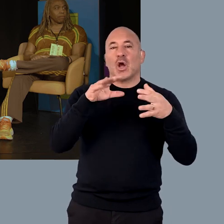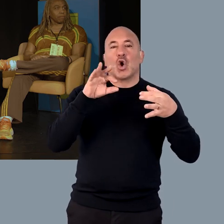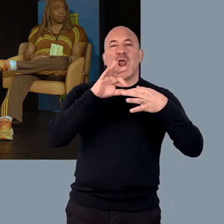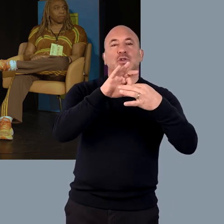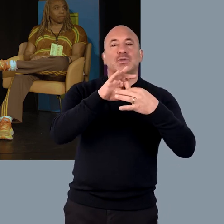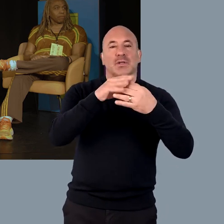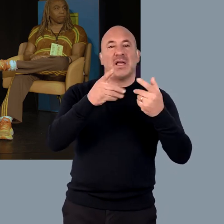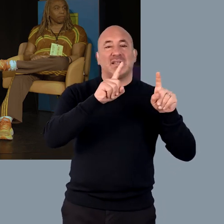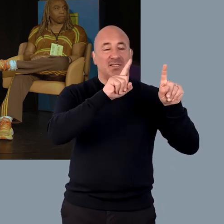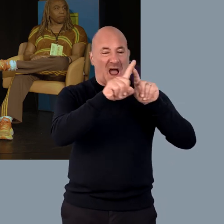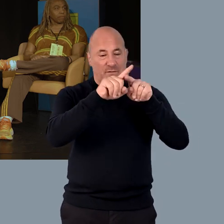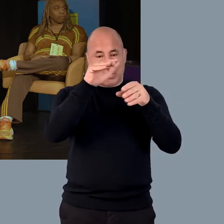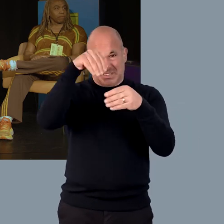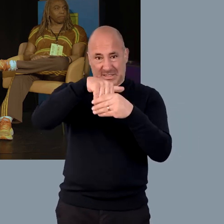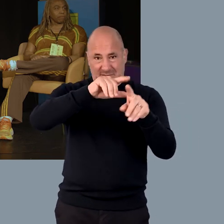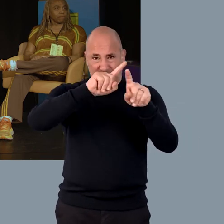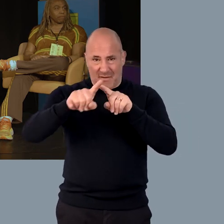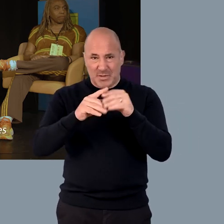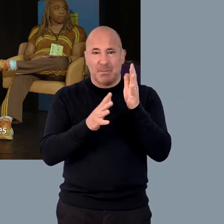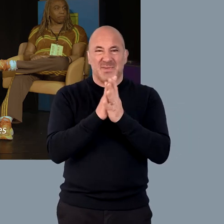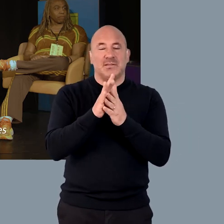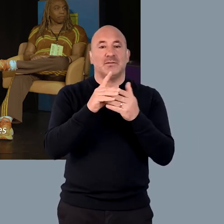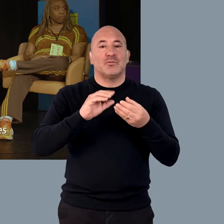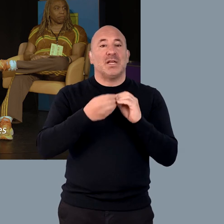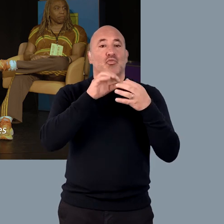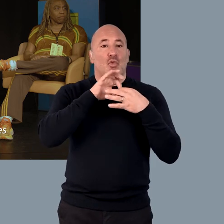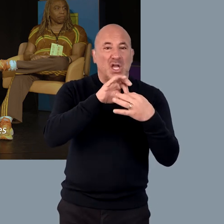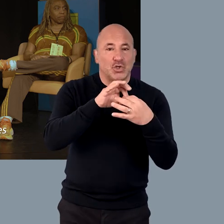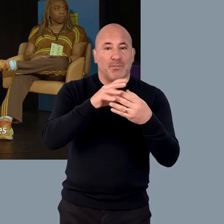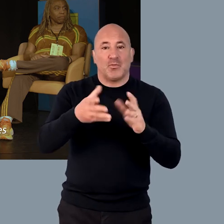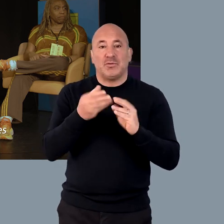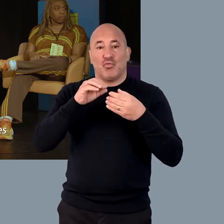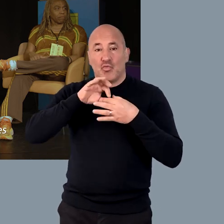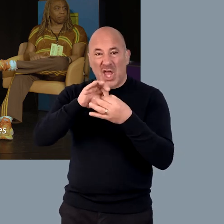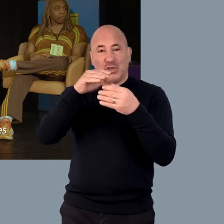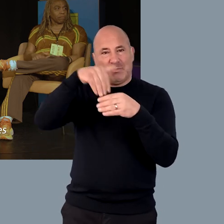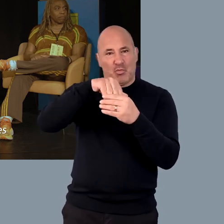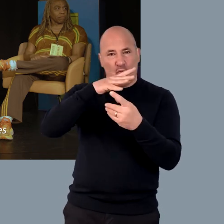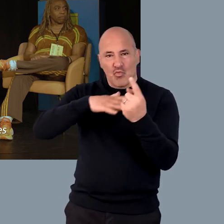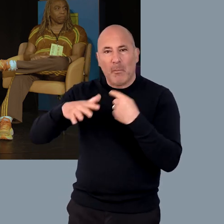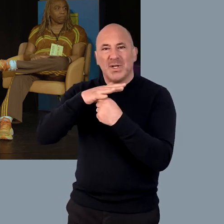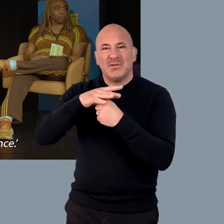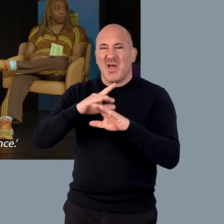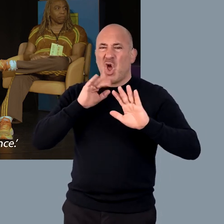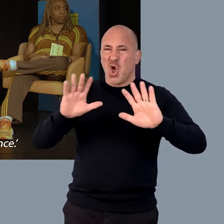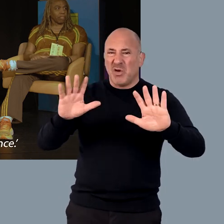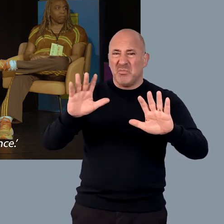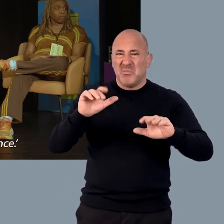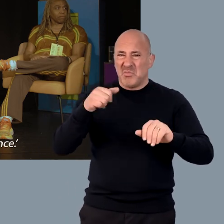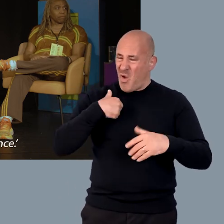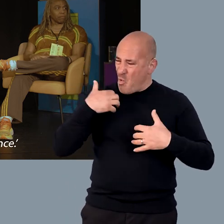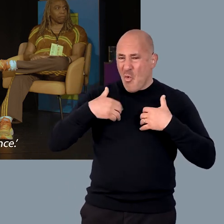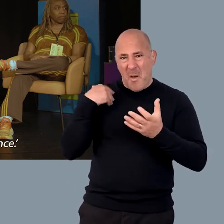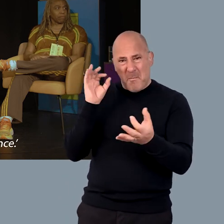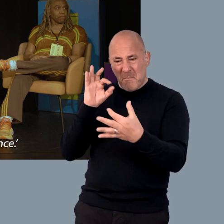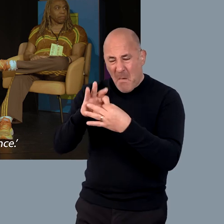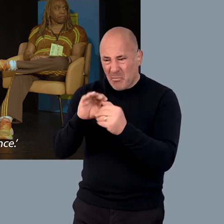diversity within diversity means building relationships building relationships with communities not being afraid to say look you know i'm